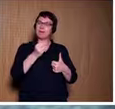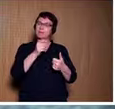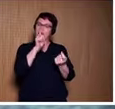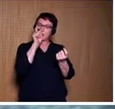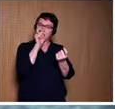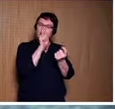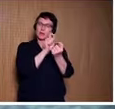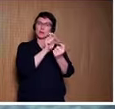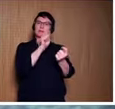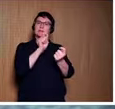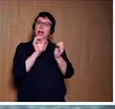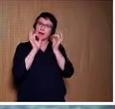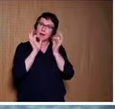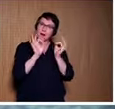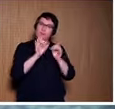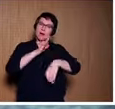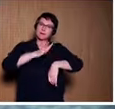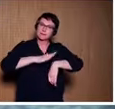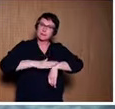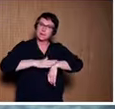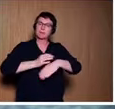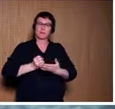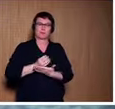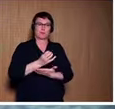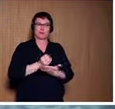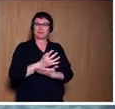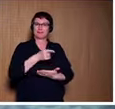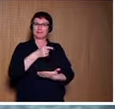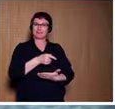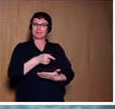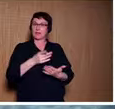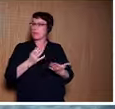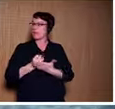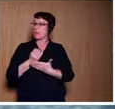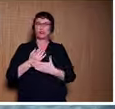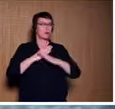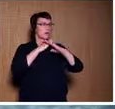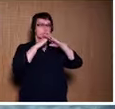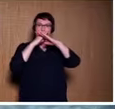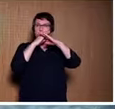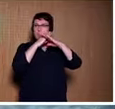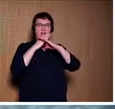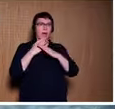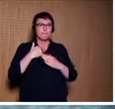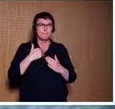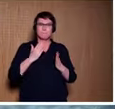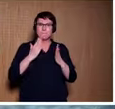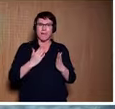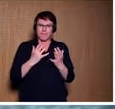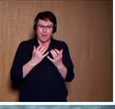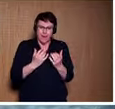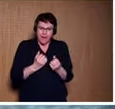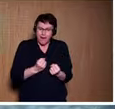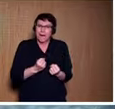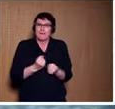needs-led information. As you were saying, no? When you don't have access to these to information that you really need, particularly at a time when you're already